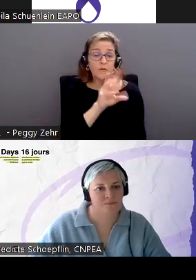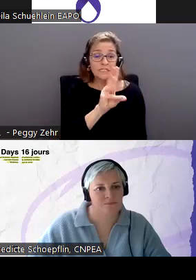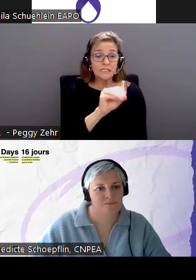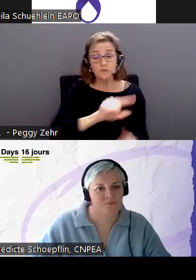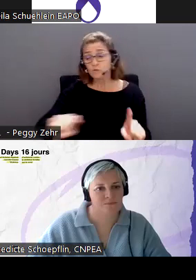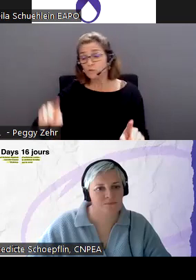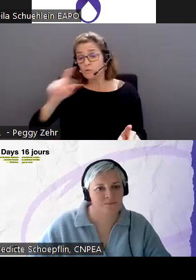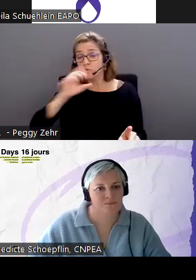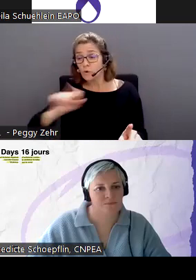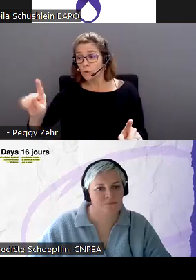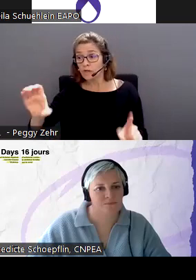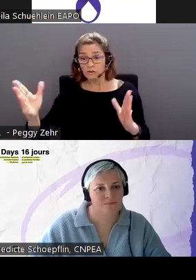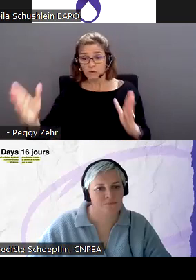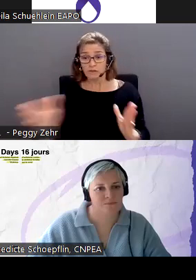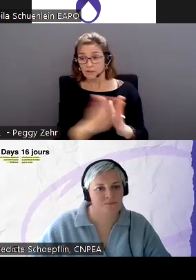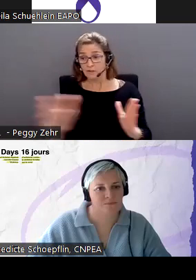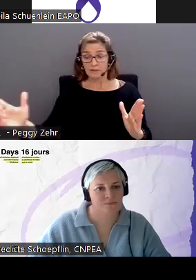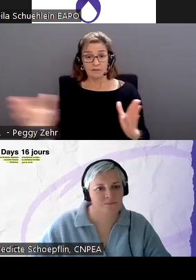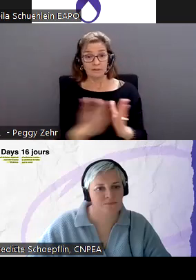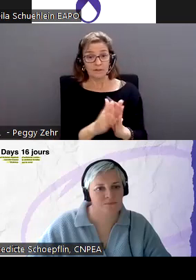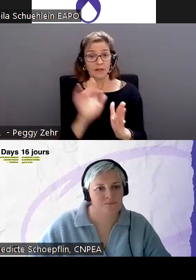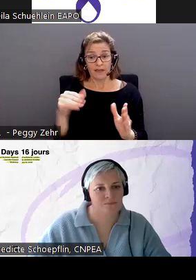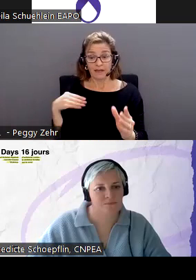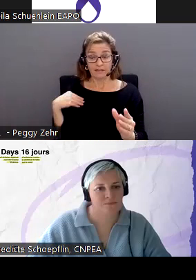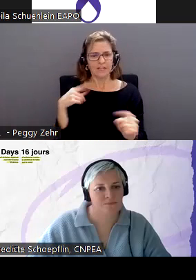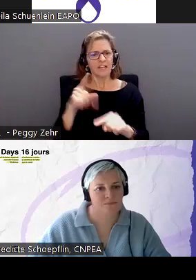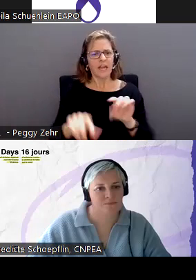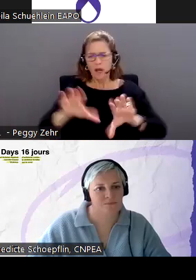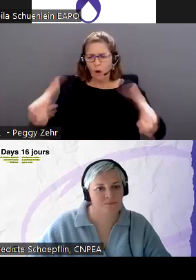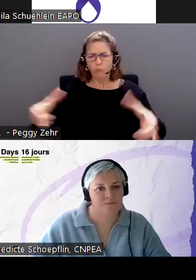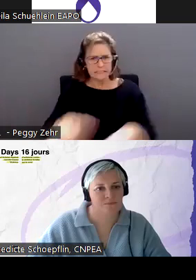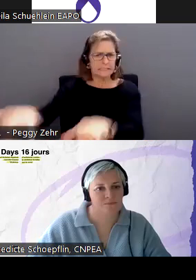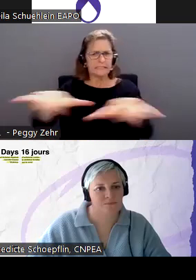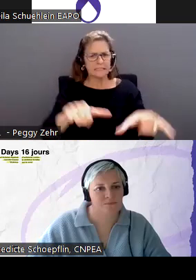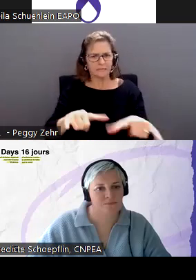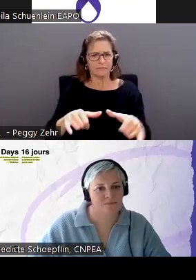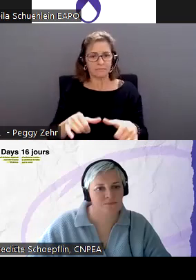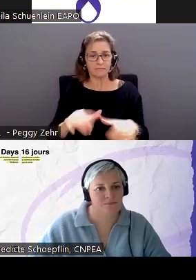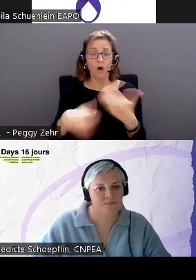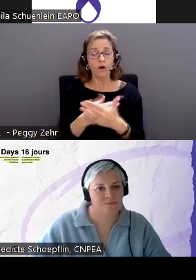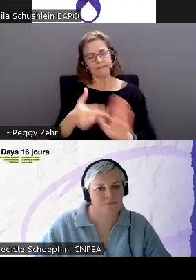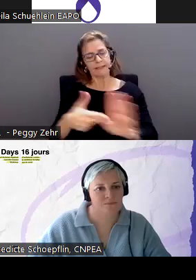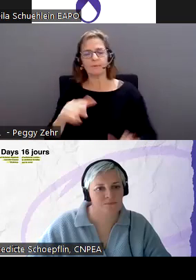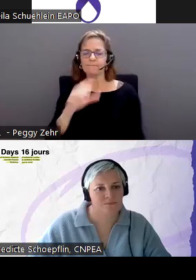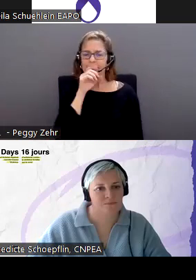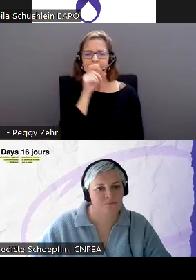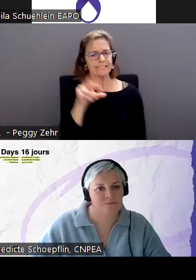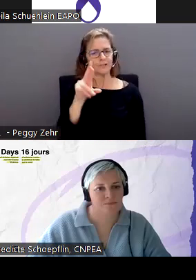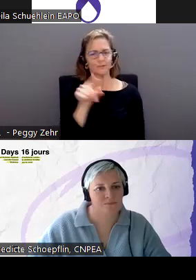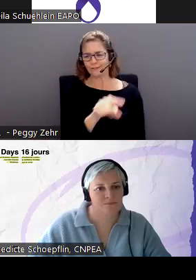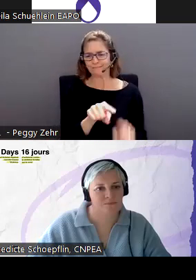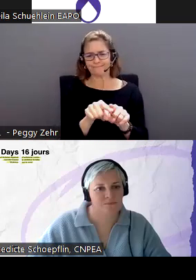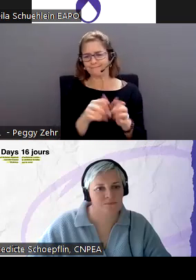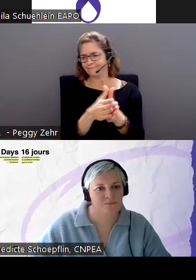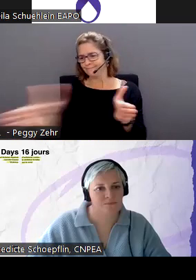those are significant changes in a life. So you can't just lump all people together and call them seniors and think that we're